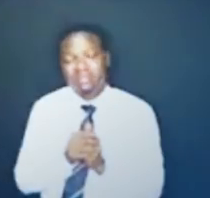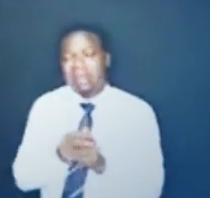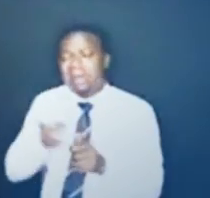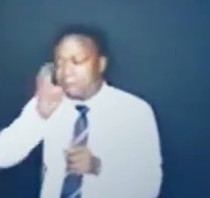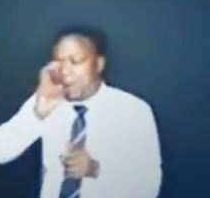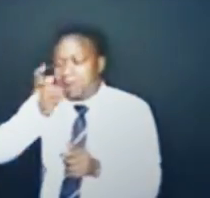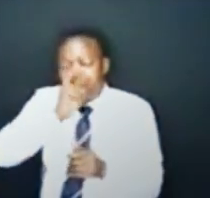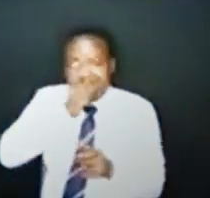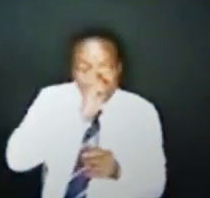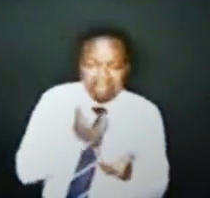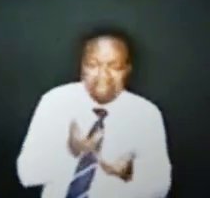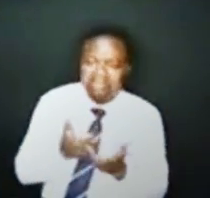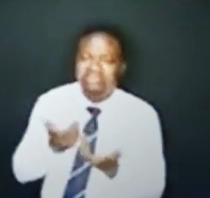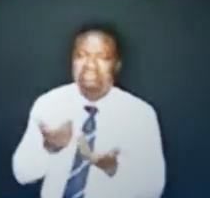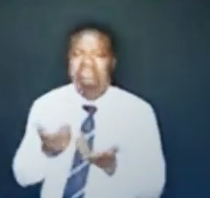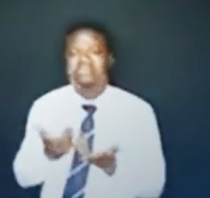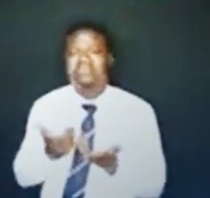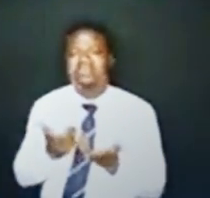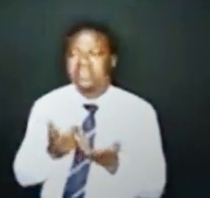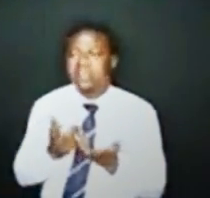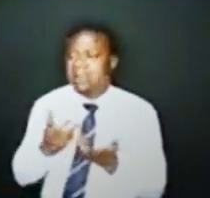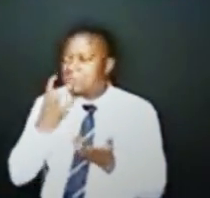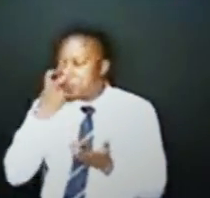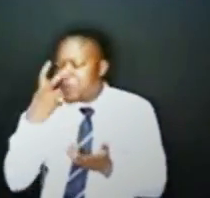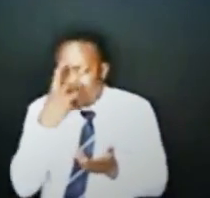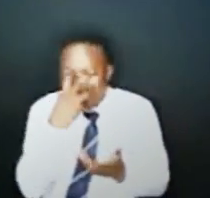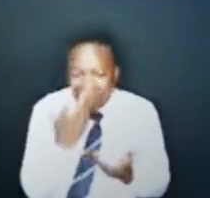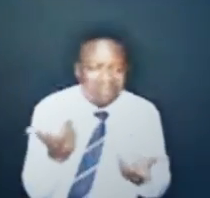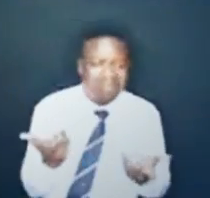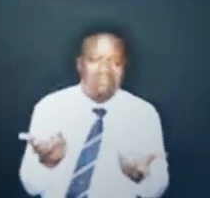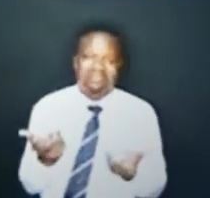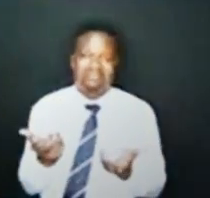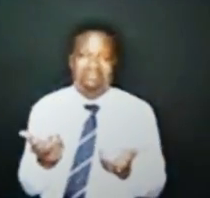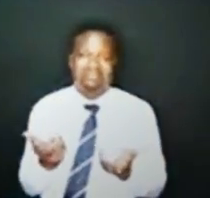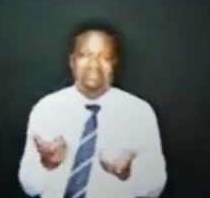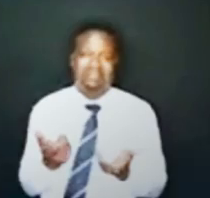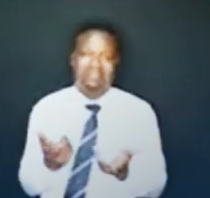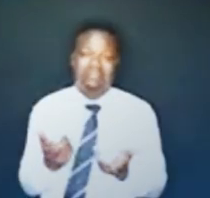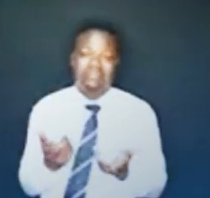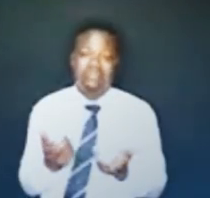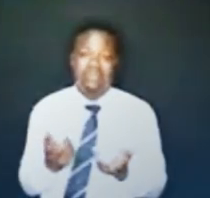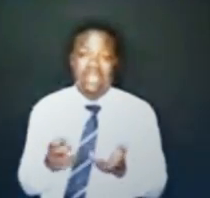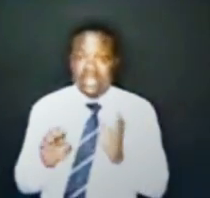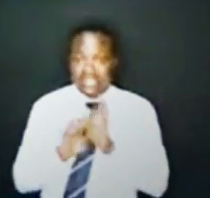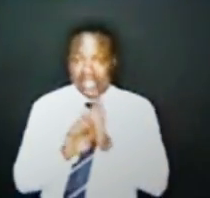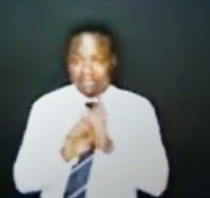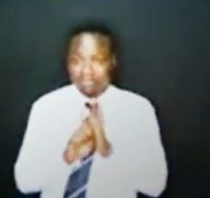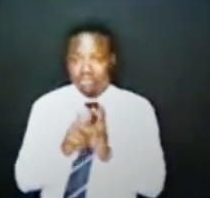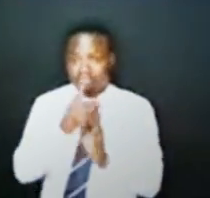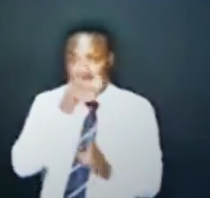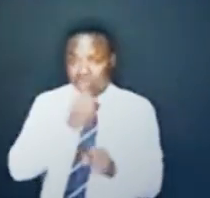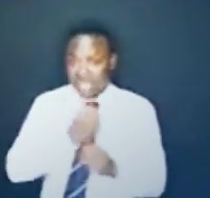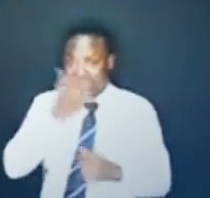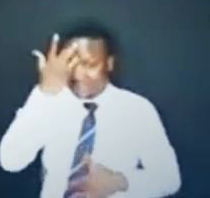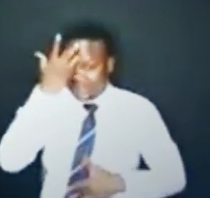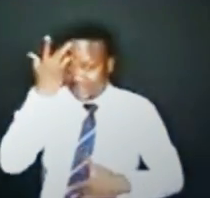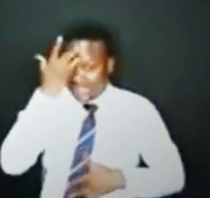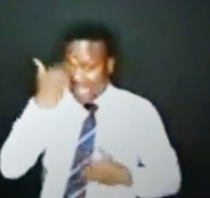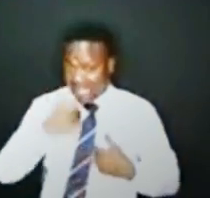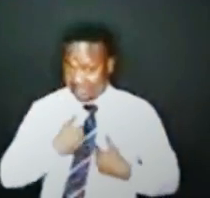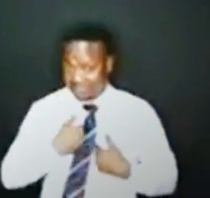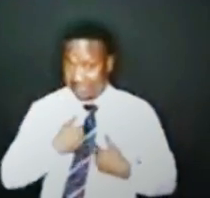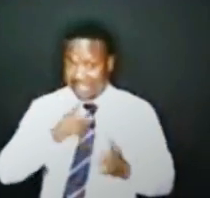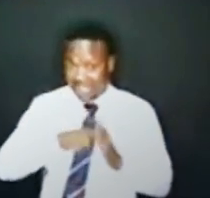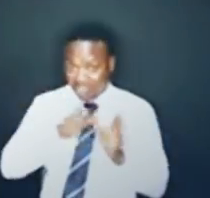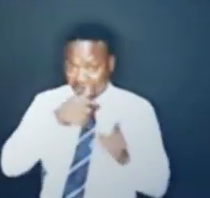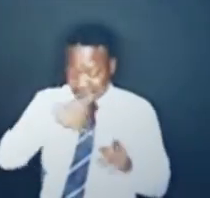overcome ailments, in this case, bitterness, takes time. Now, you need a